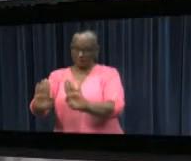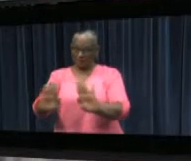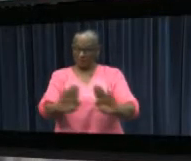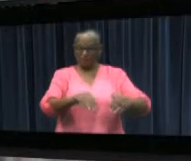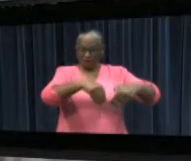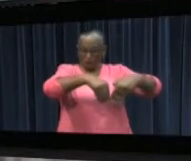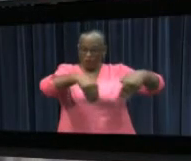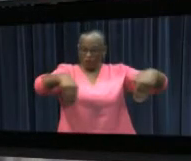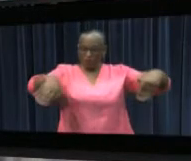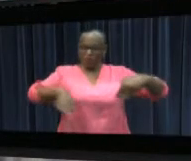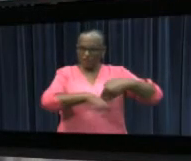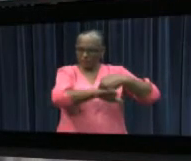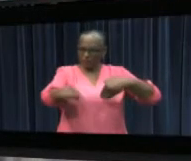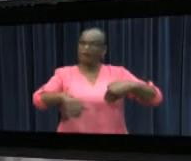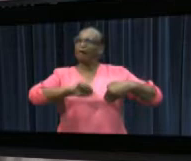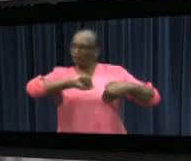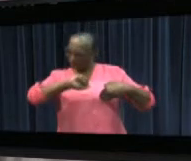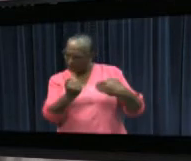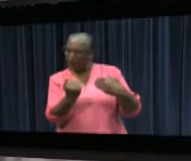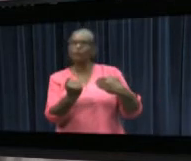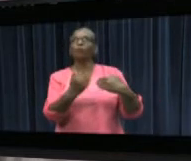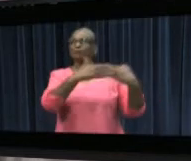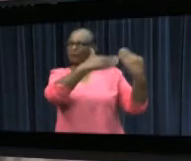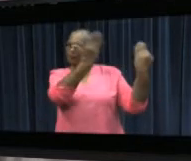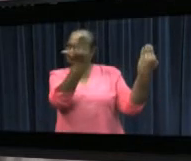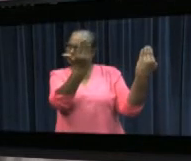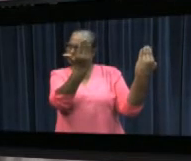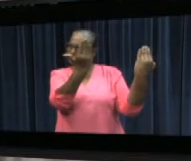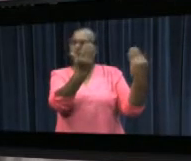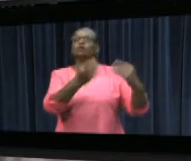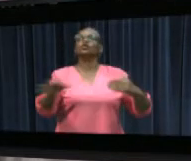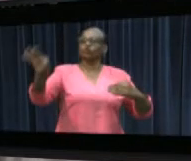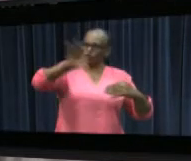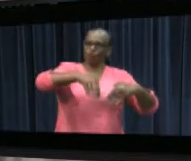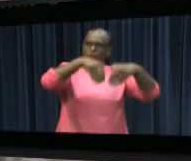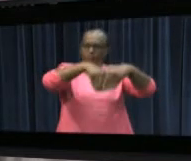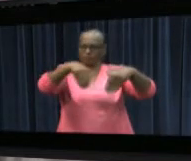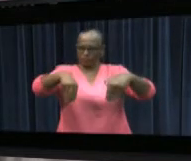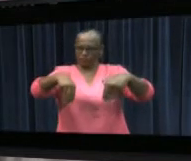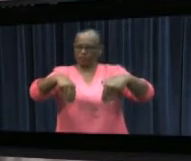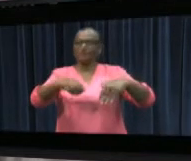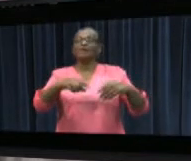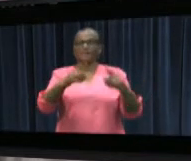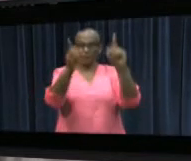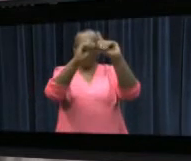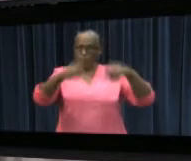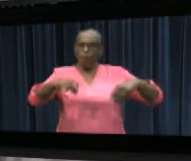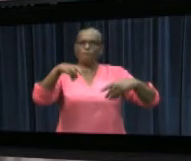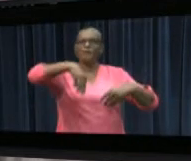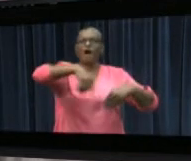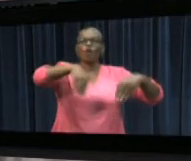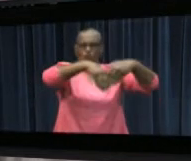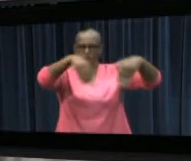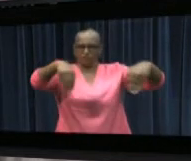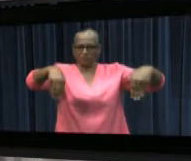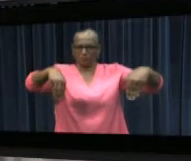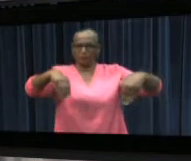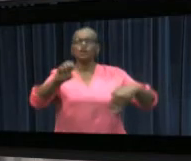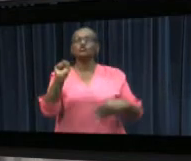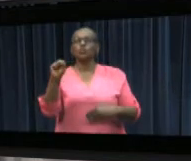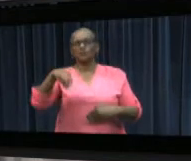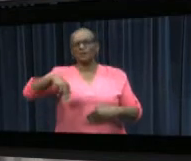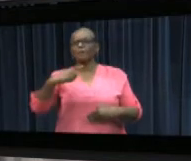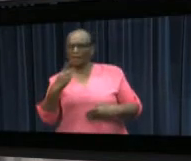Protecting the coastal area can also take place through natural defense with mangrove. So says Silnat